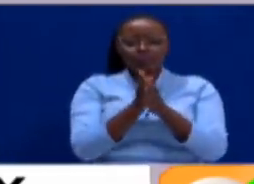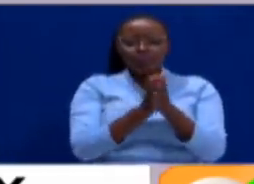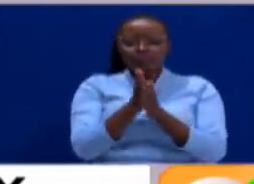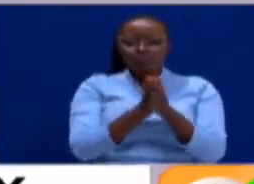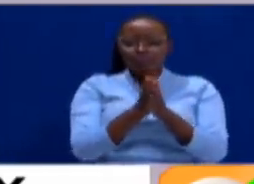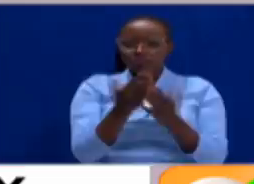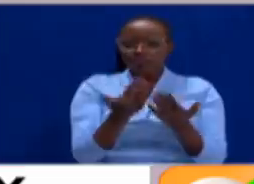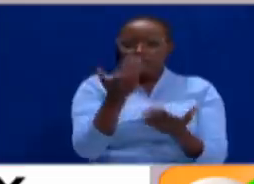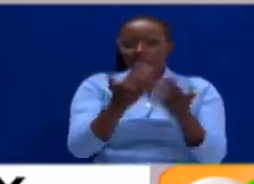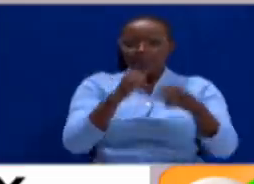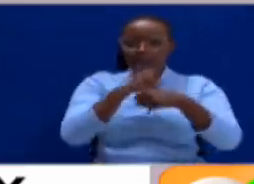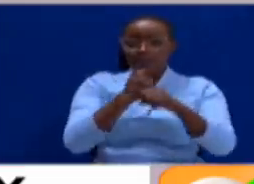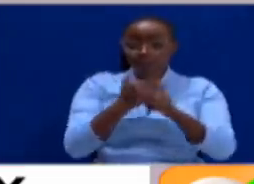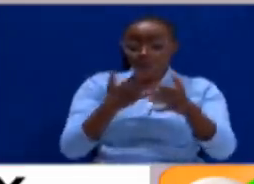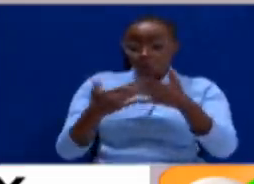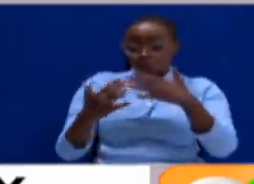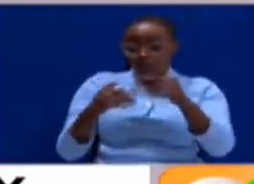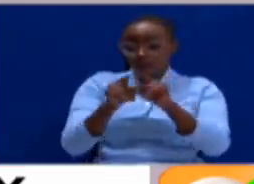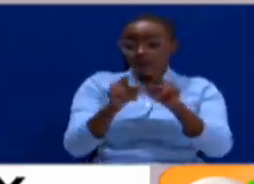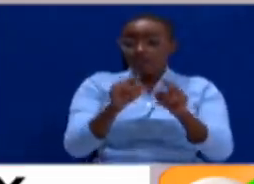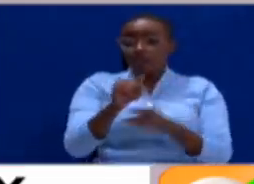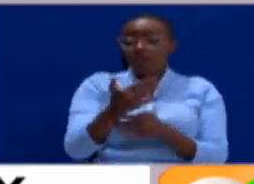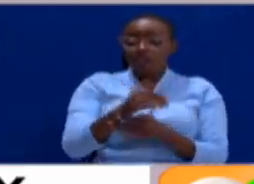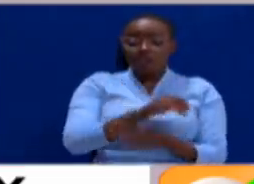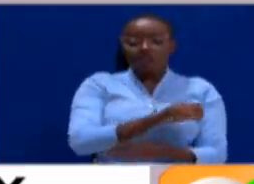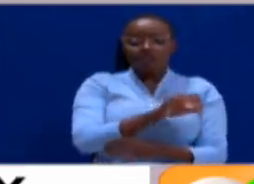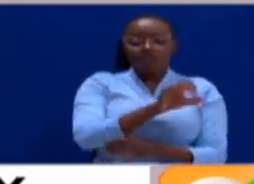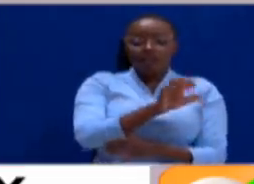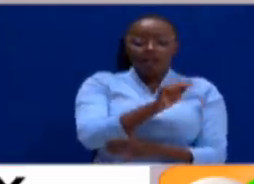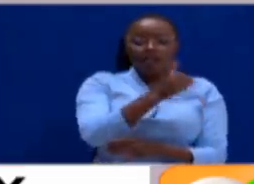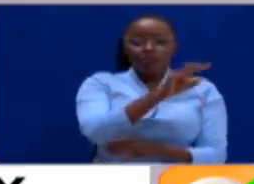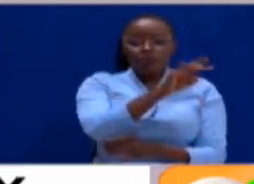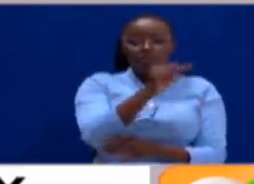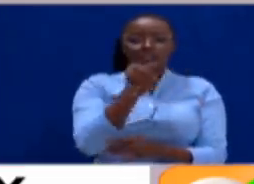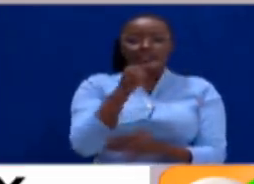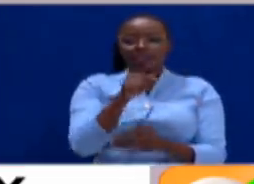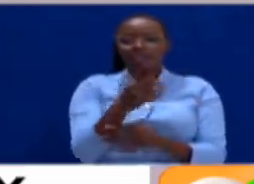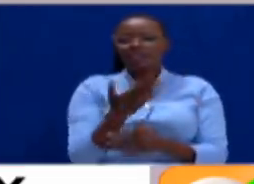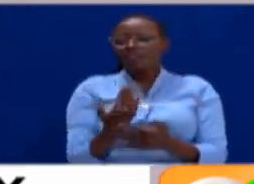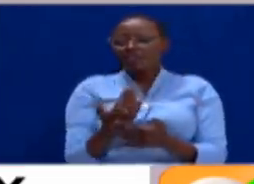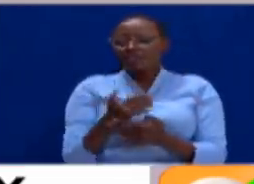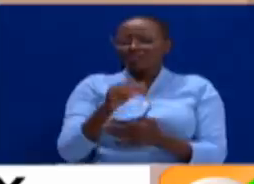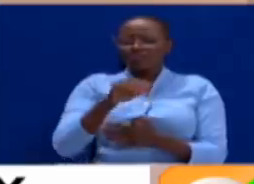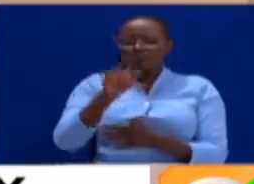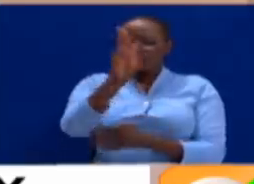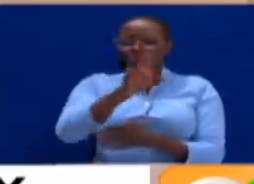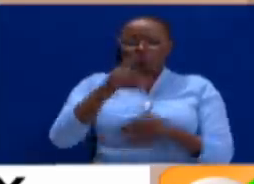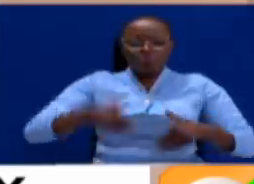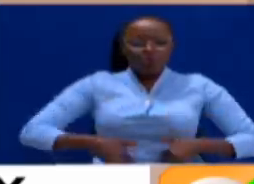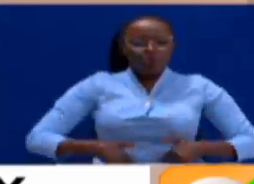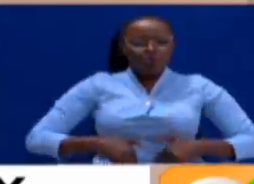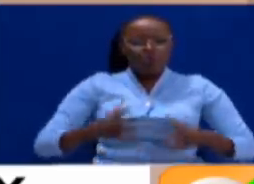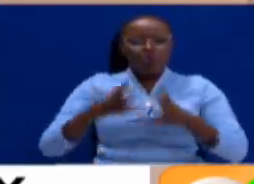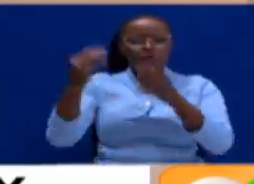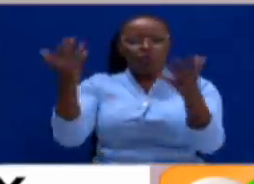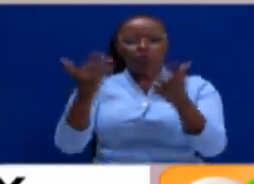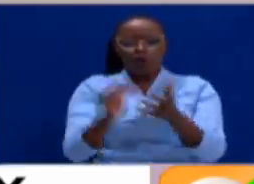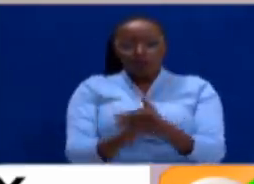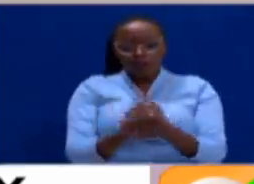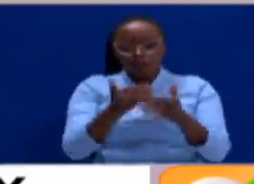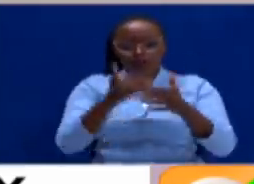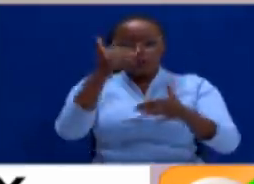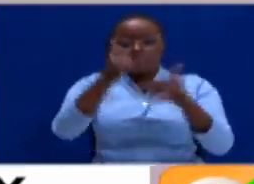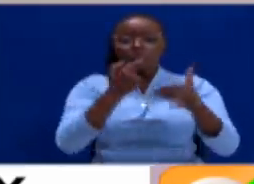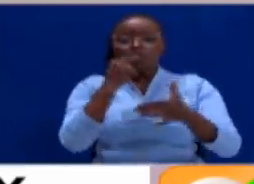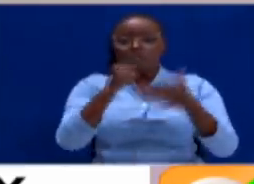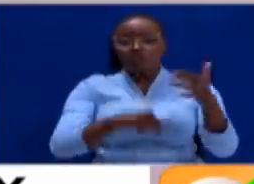me remember what Kotu Secretary General Francis Atwoli said one time, that Uhuru ni mdogo mnataka aende wapi. But before I finish, I just